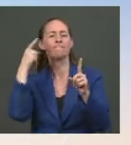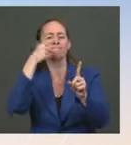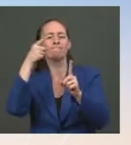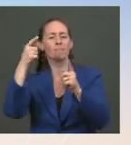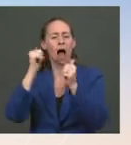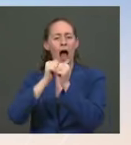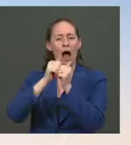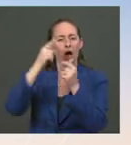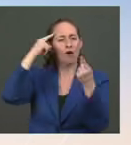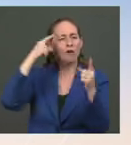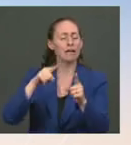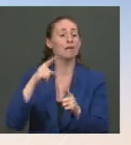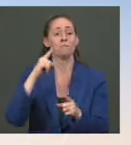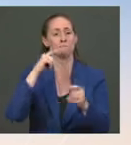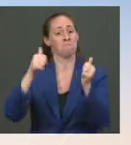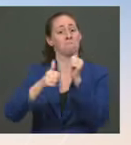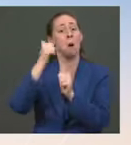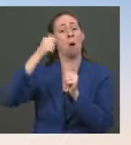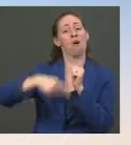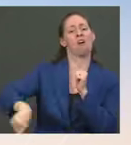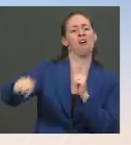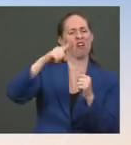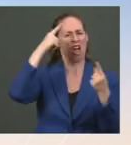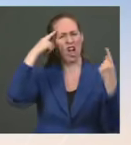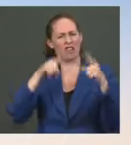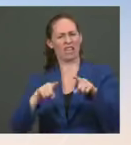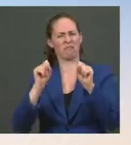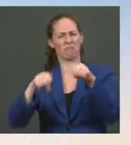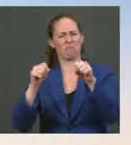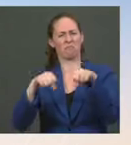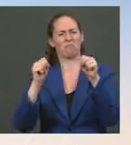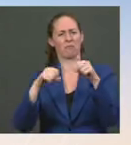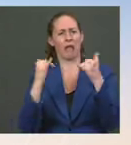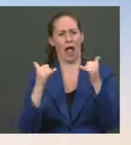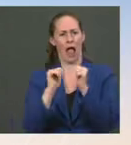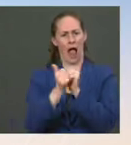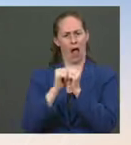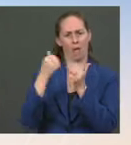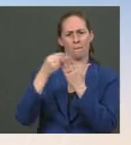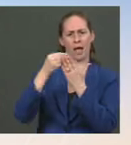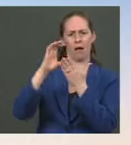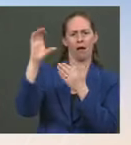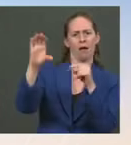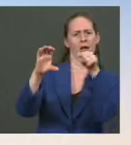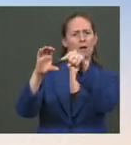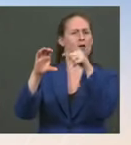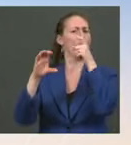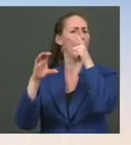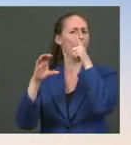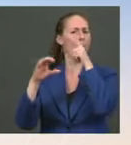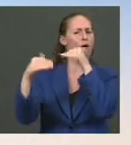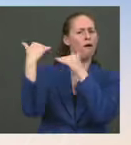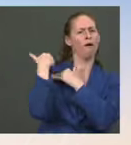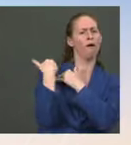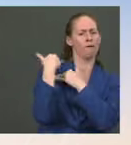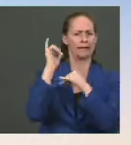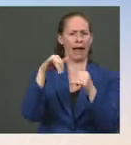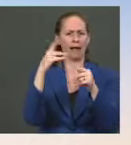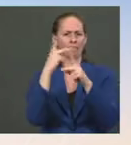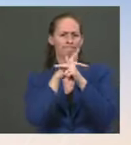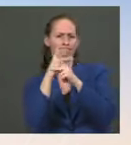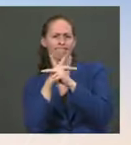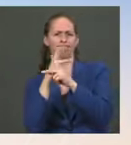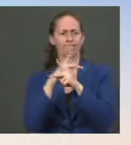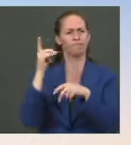goals. And then there needs to be agreement on what the revenue pay-fors are. There's a range of options for revenue pay-fors. Clearly, the president has laid out the